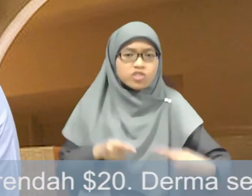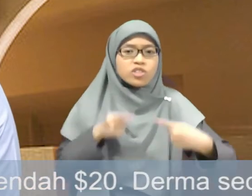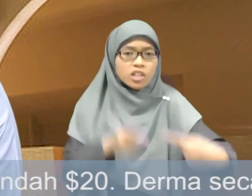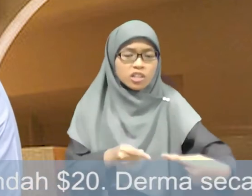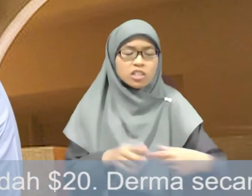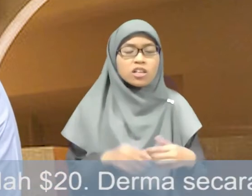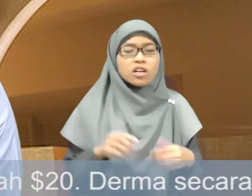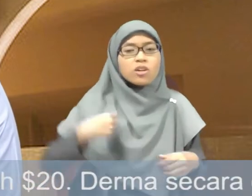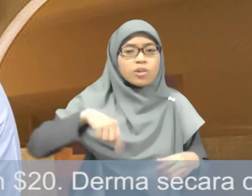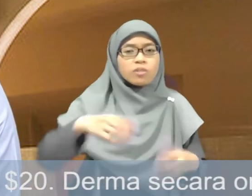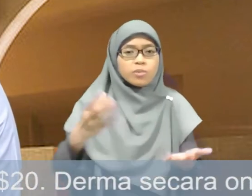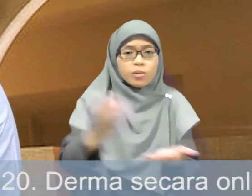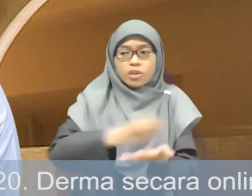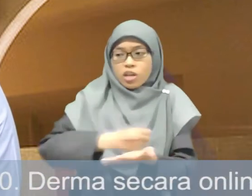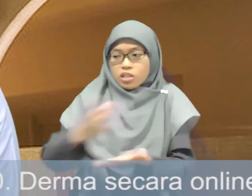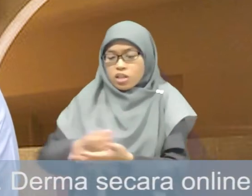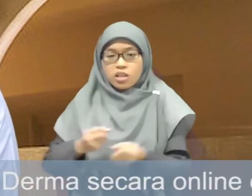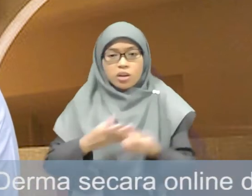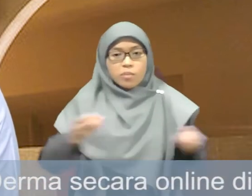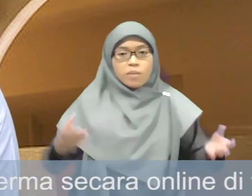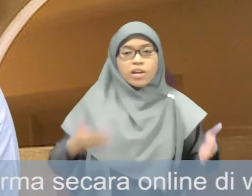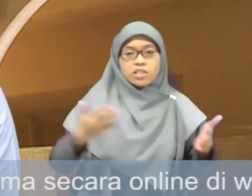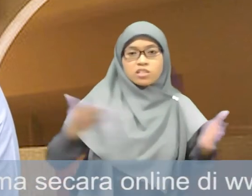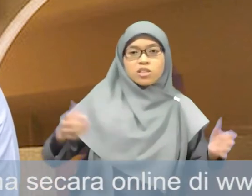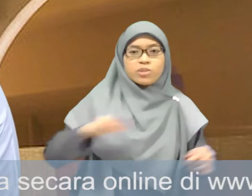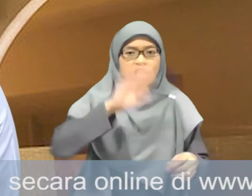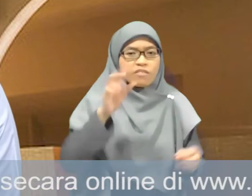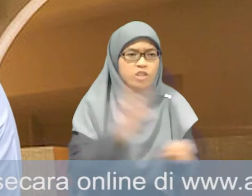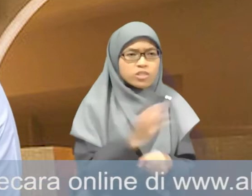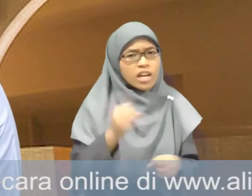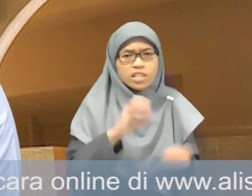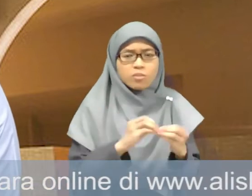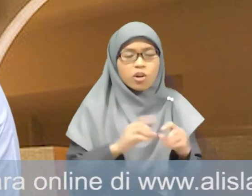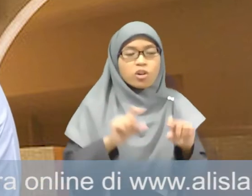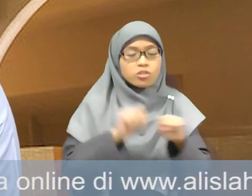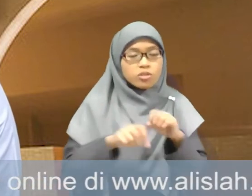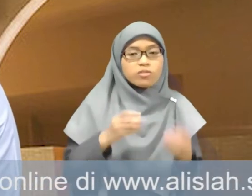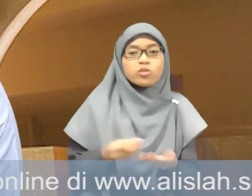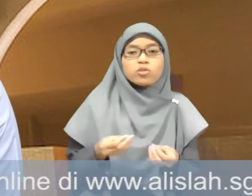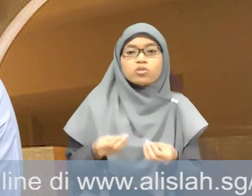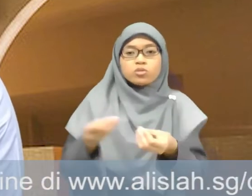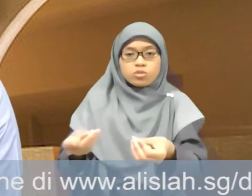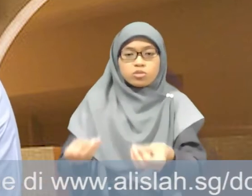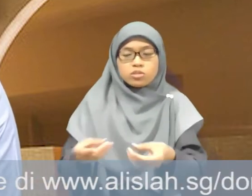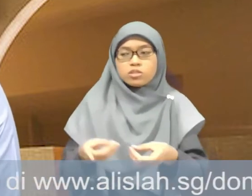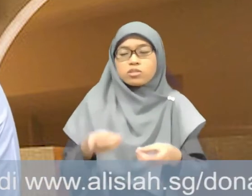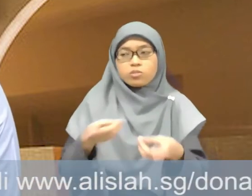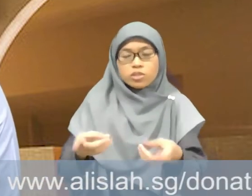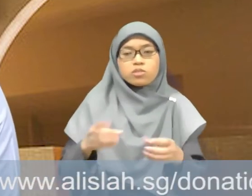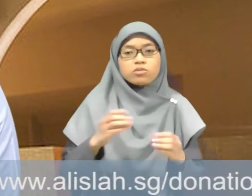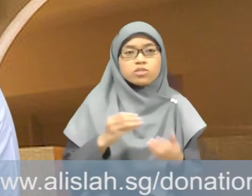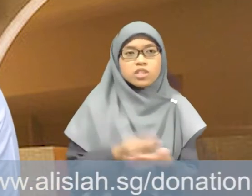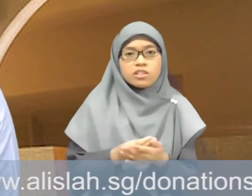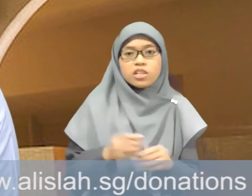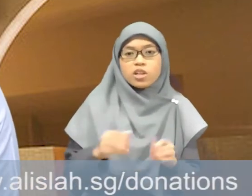struggling. We all accumulate many things we do not use anymore. By donating to charity, not only are you helping